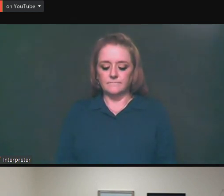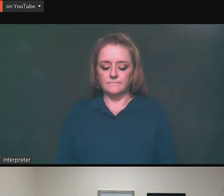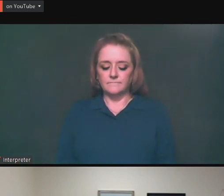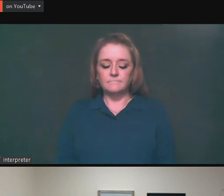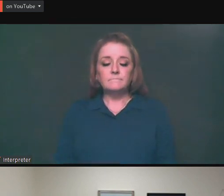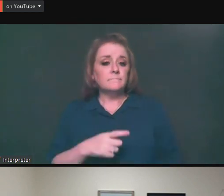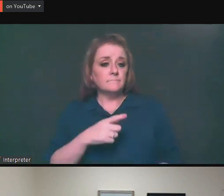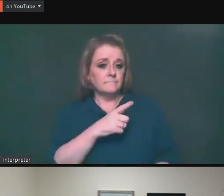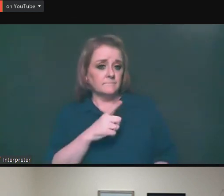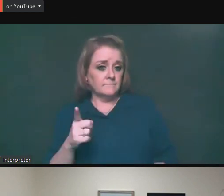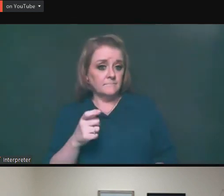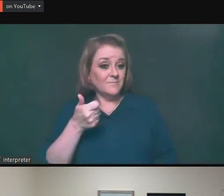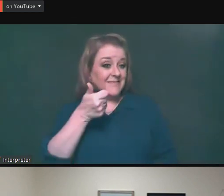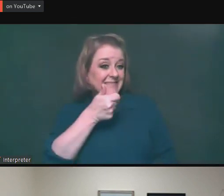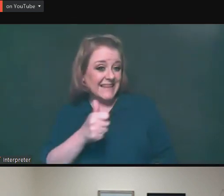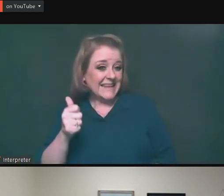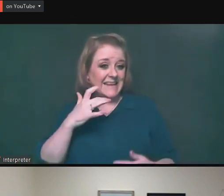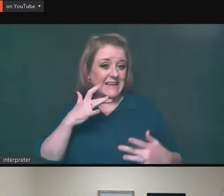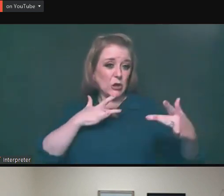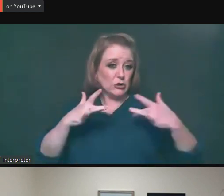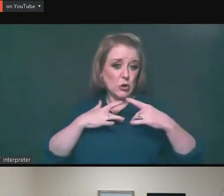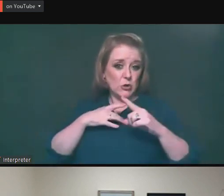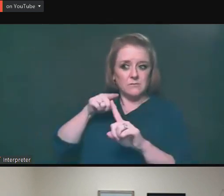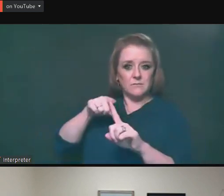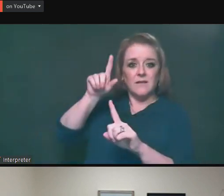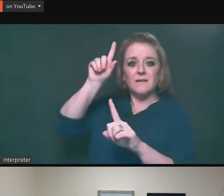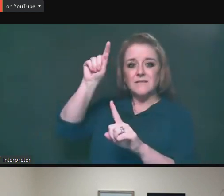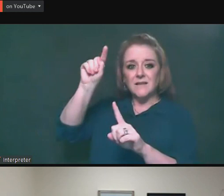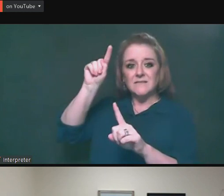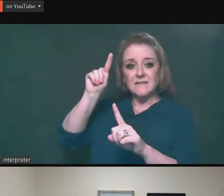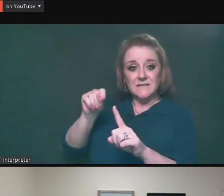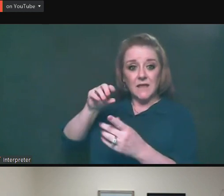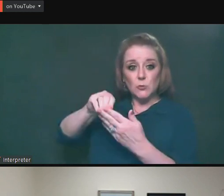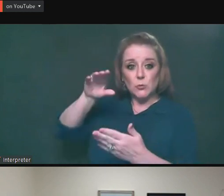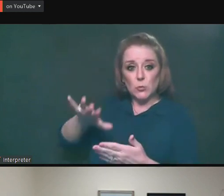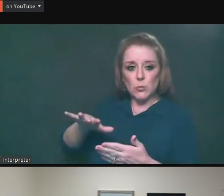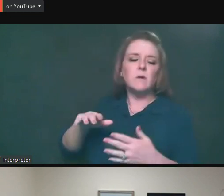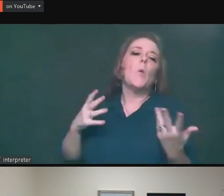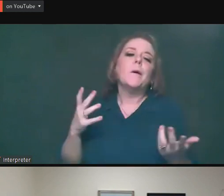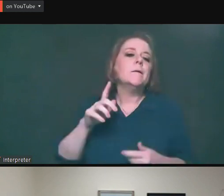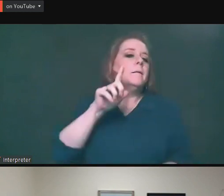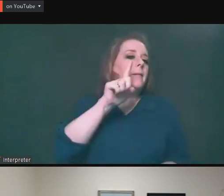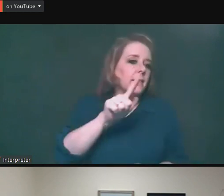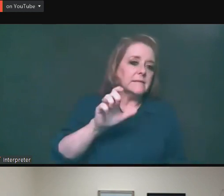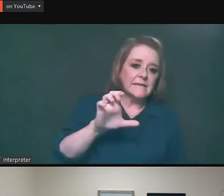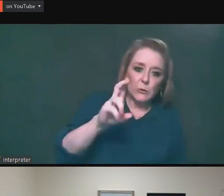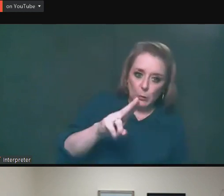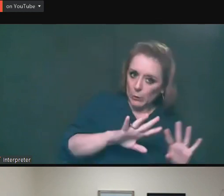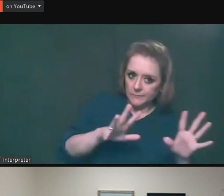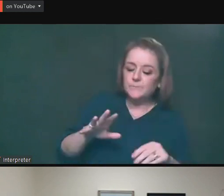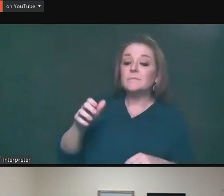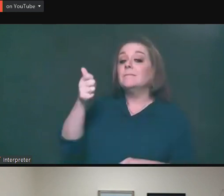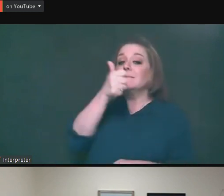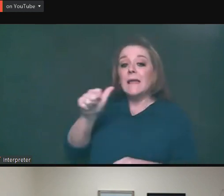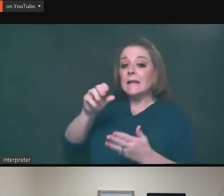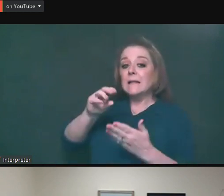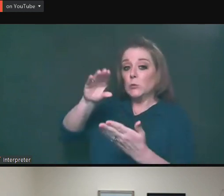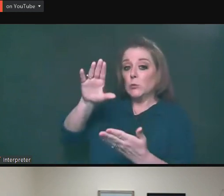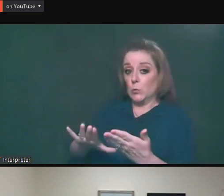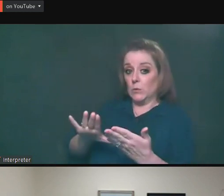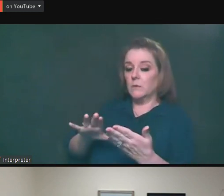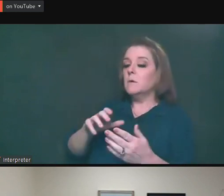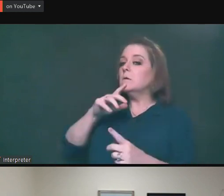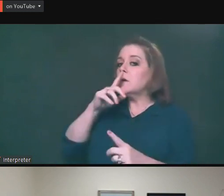concern about Texas Tech students, and that won't be limited to also LCU students, who may be not